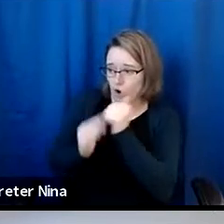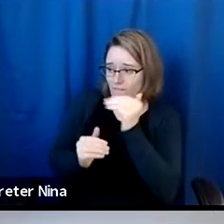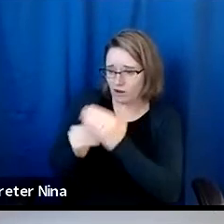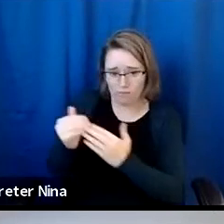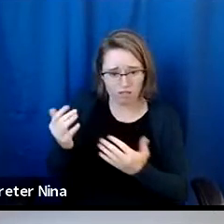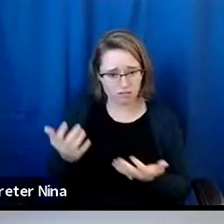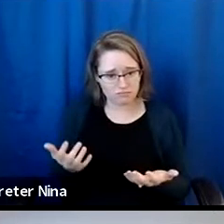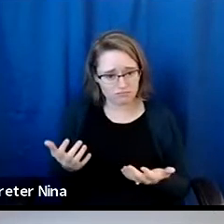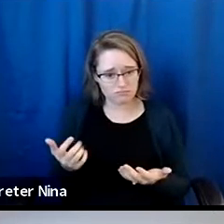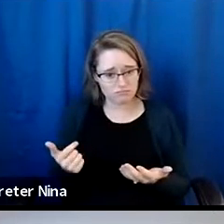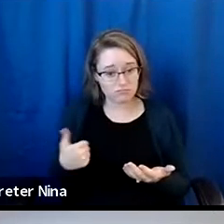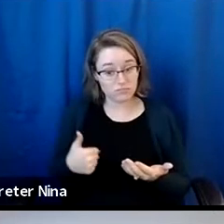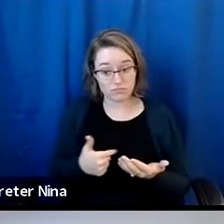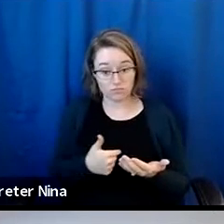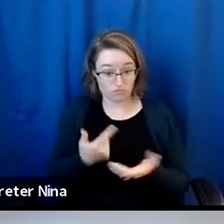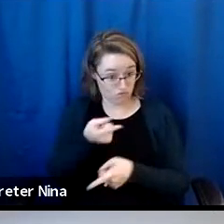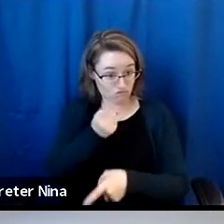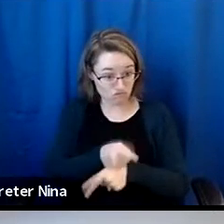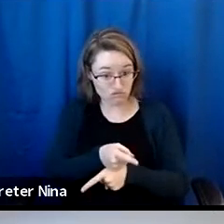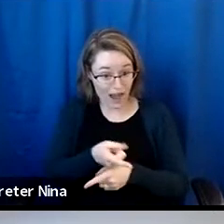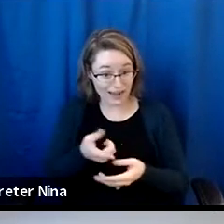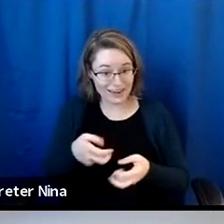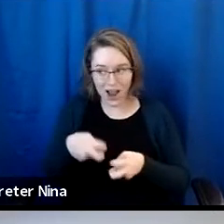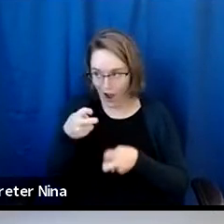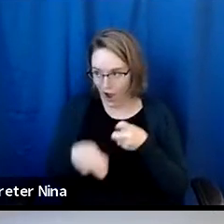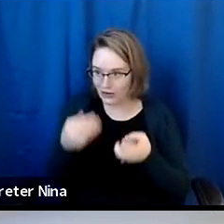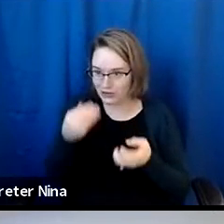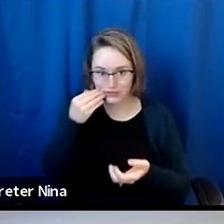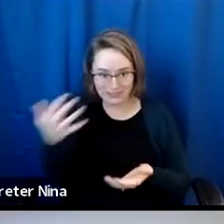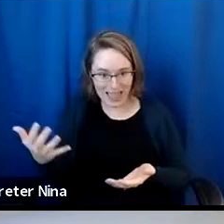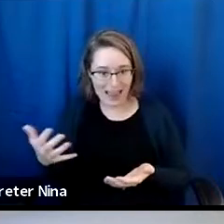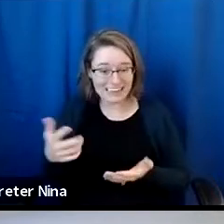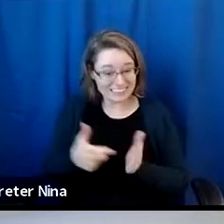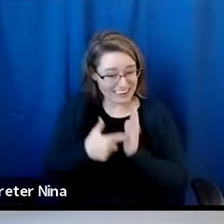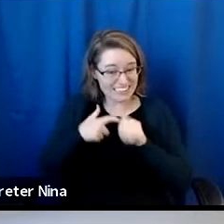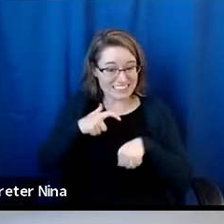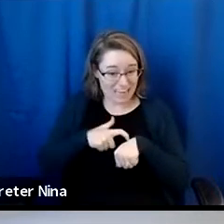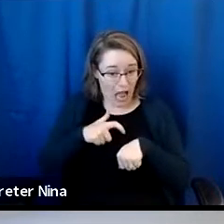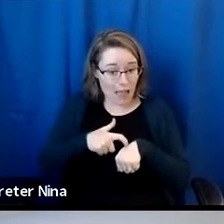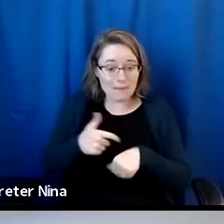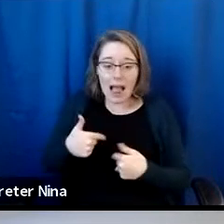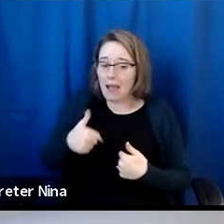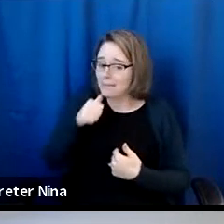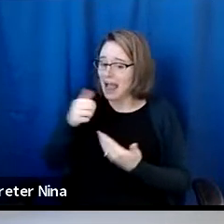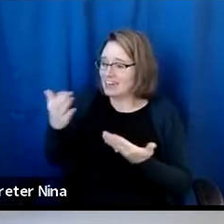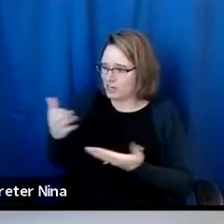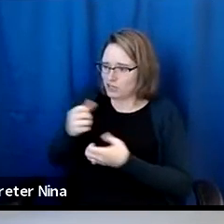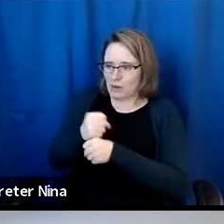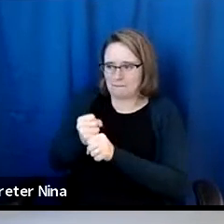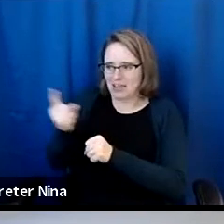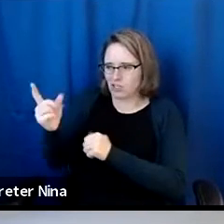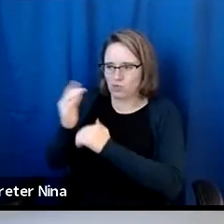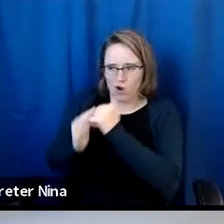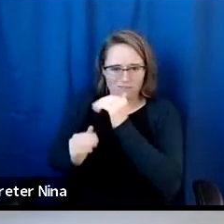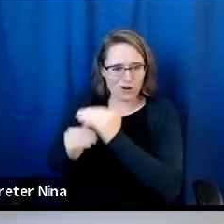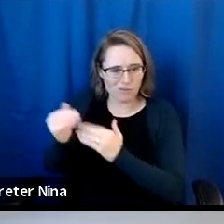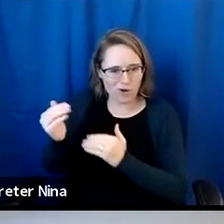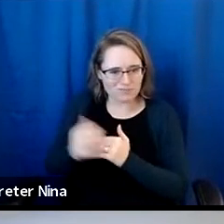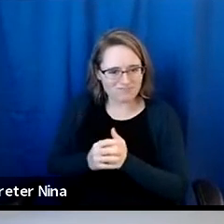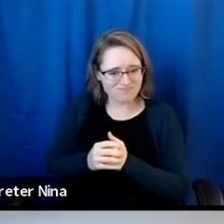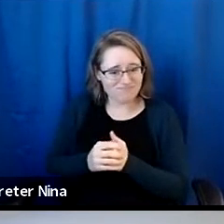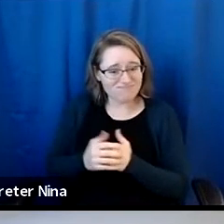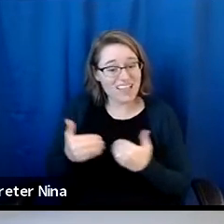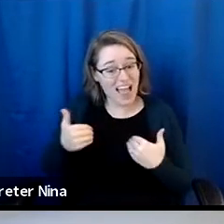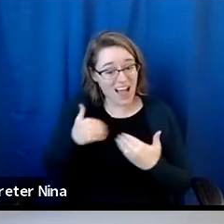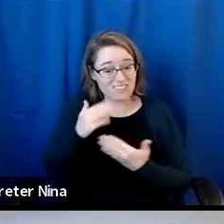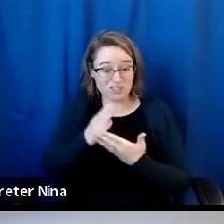are all, right? That's hard to say. It takes you some time. I'm not here to make you comfortable. Like, we got some really important